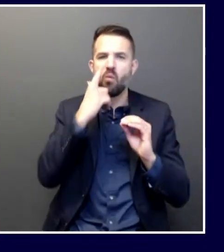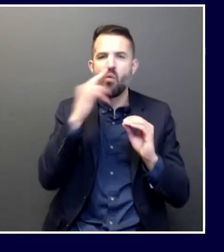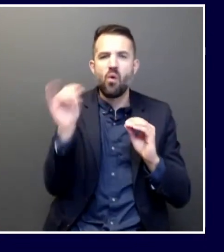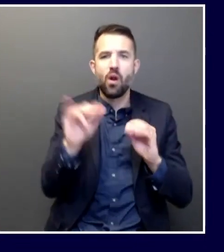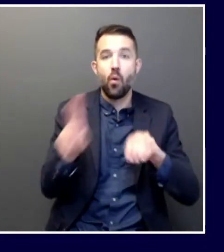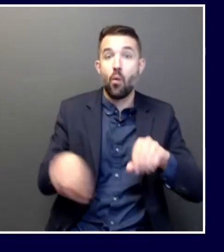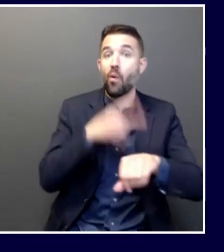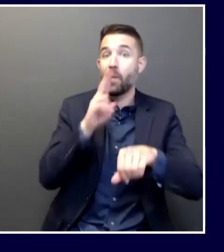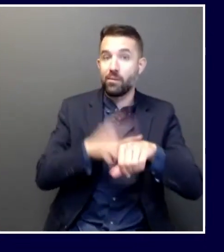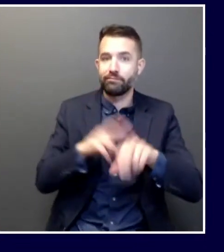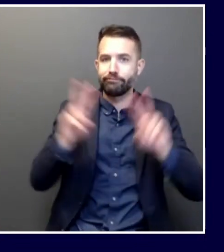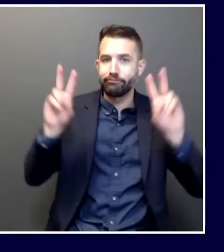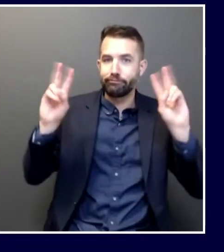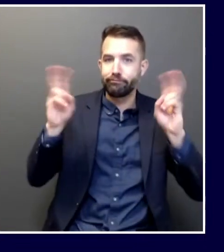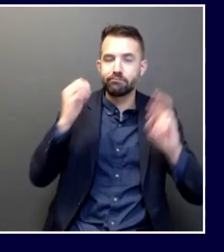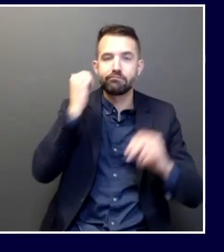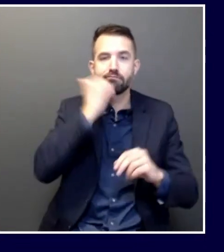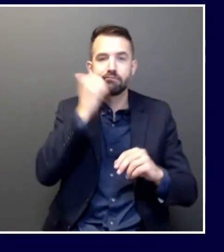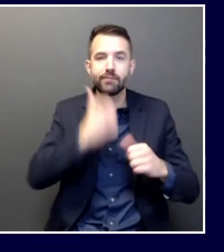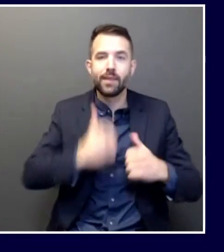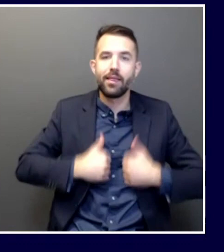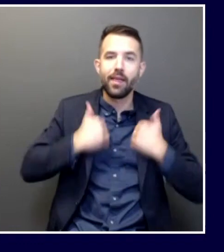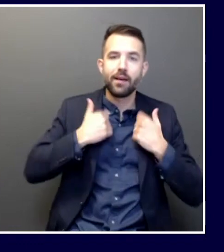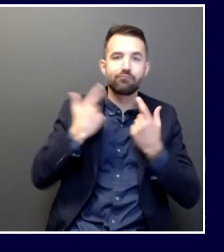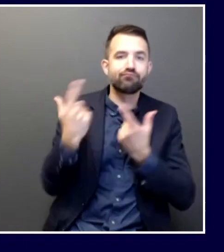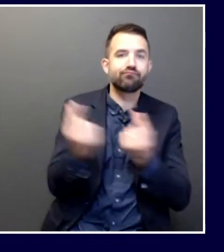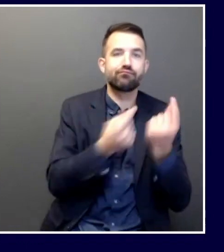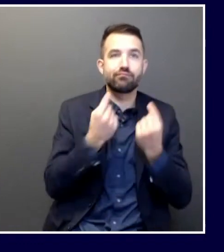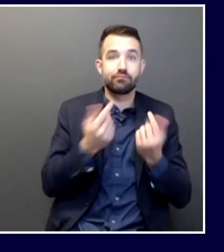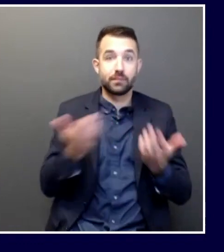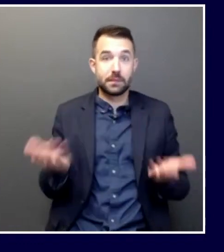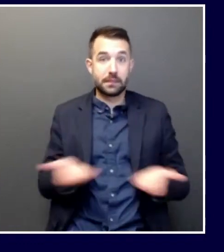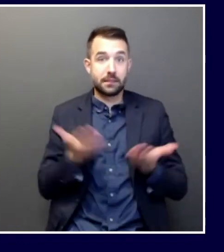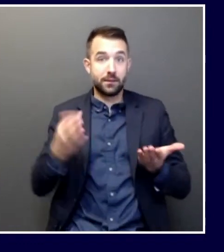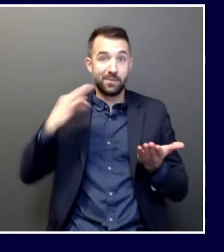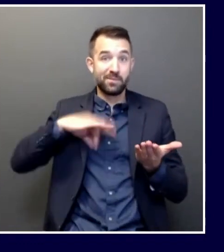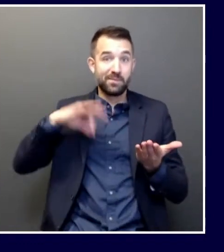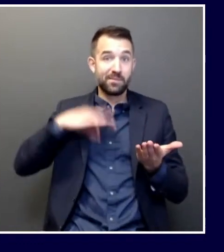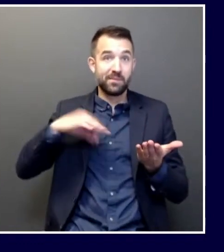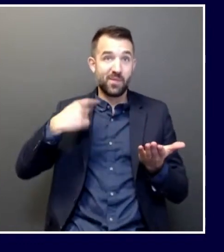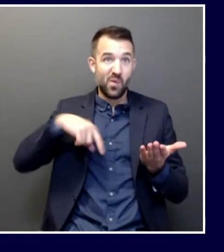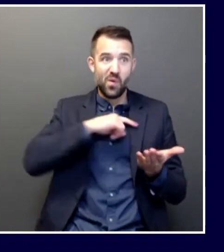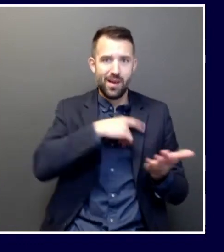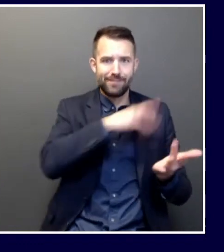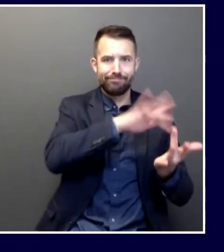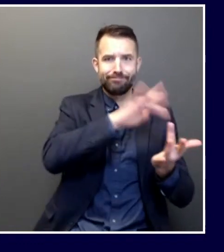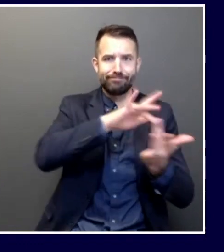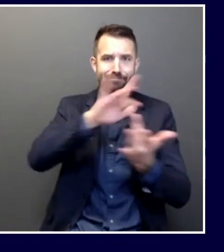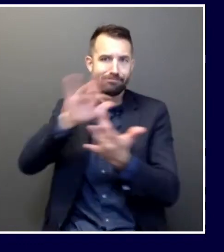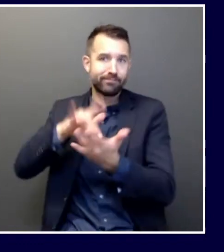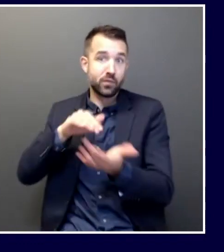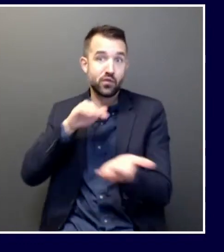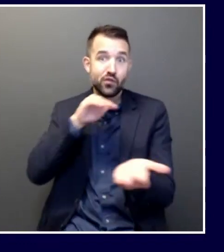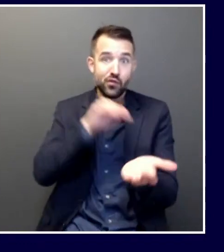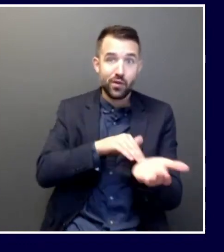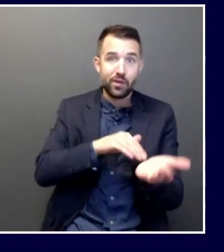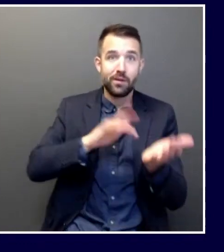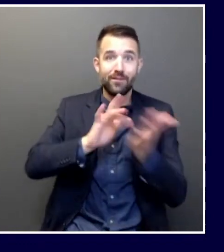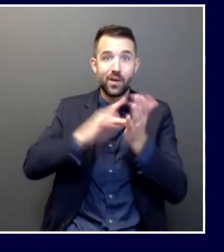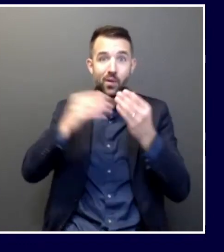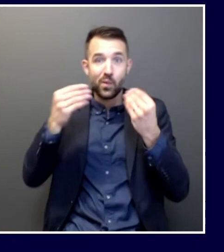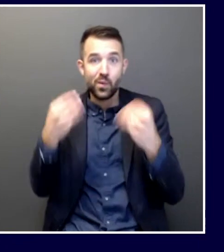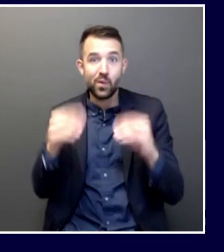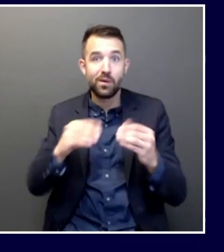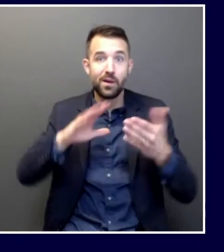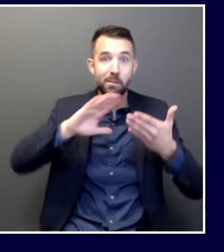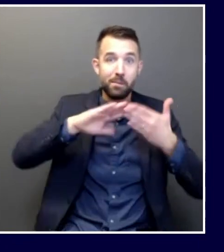working with providers and places of all types, whether that's doctors' offices, pharmacies, community